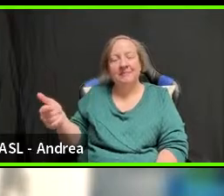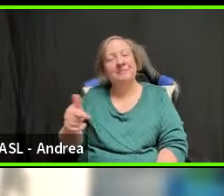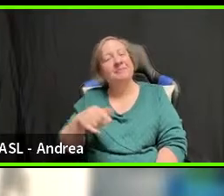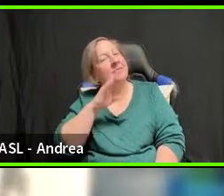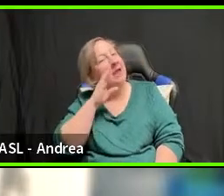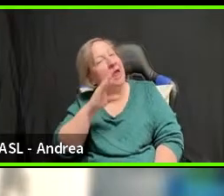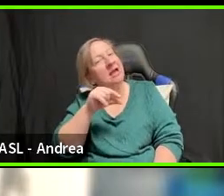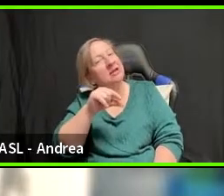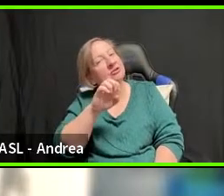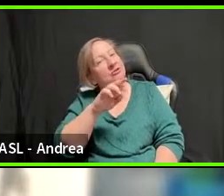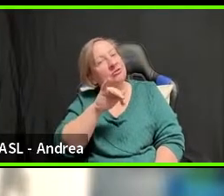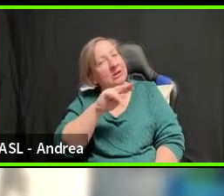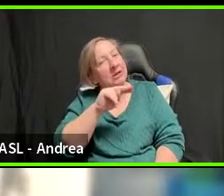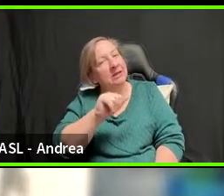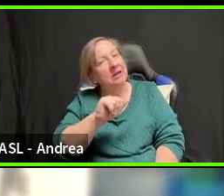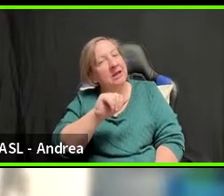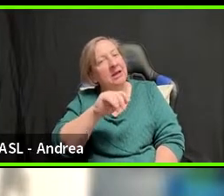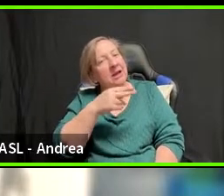Hi, Jarena Hatch.